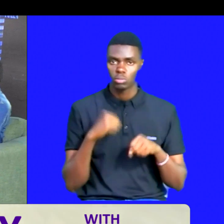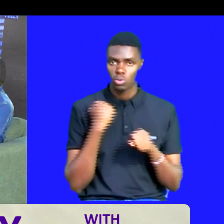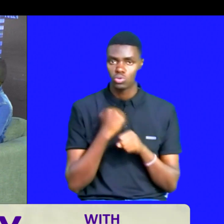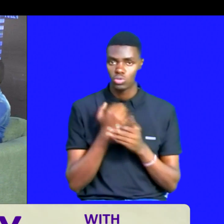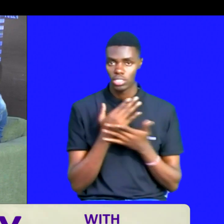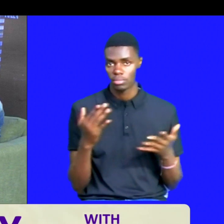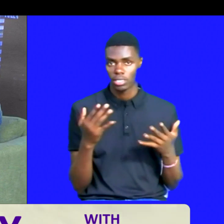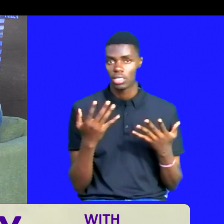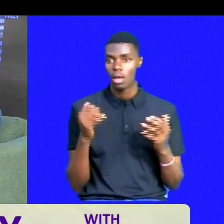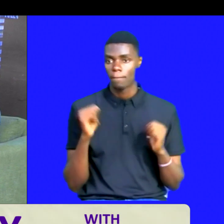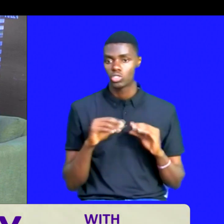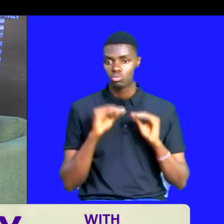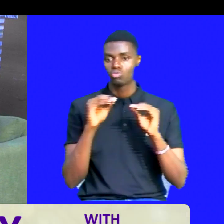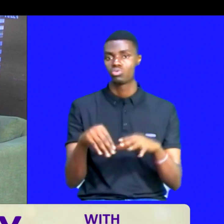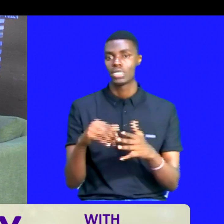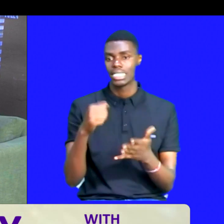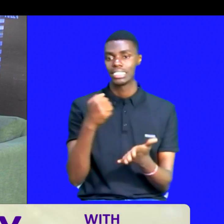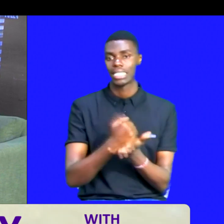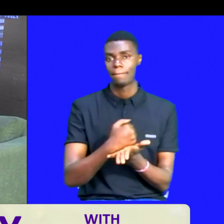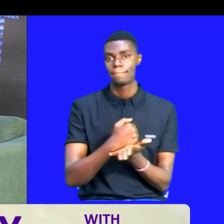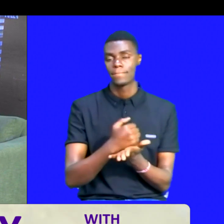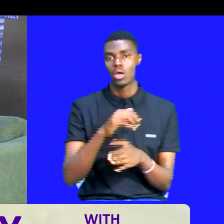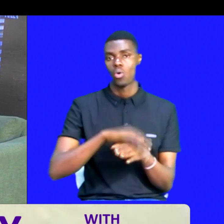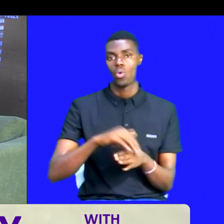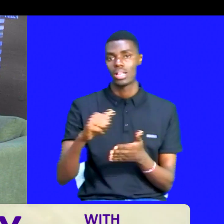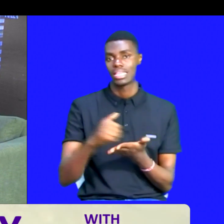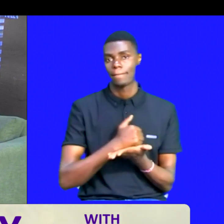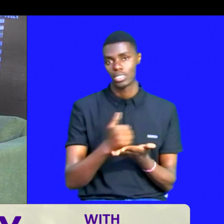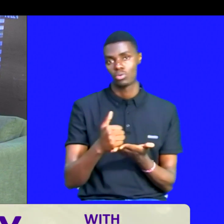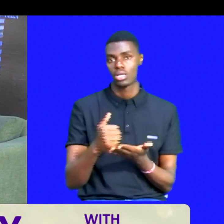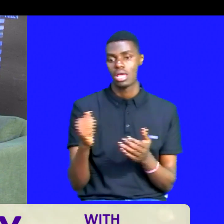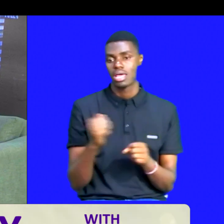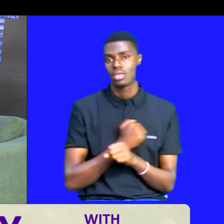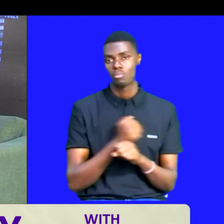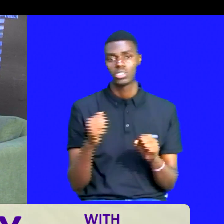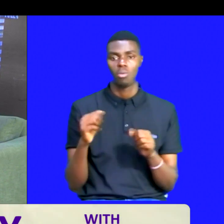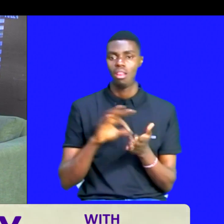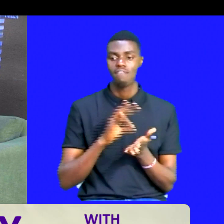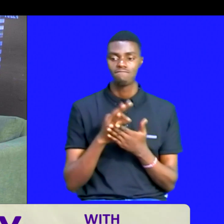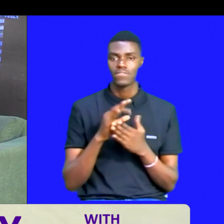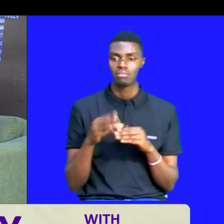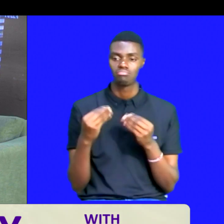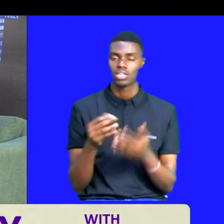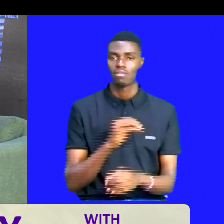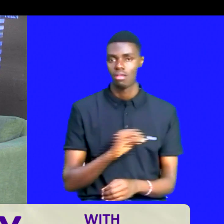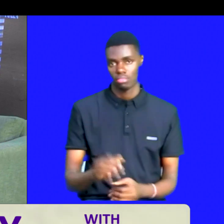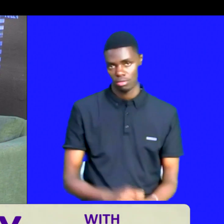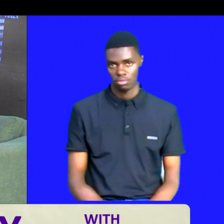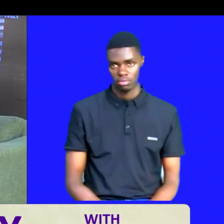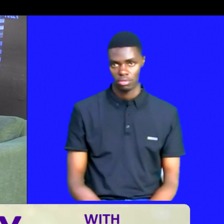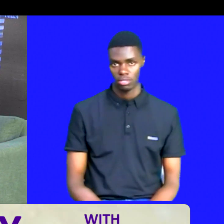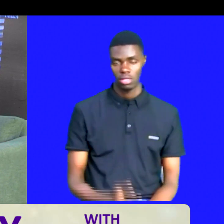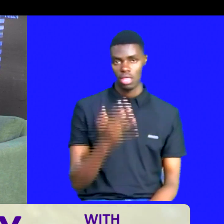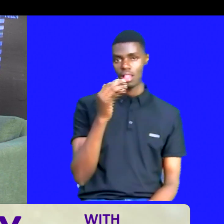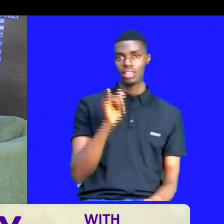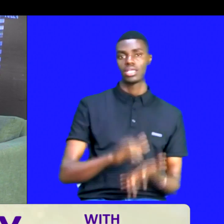in where people do even put the stamp only on the passports? Right. They can do it because they have hands. Yes. Why is it that one a problem